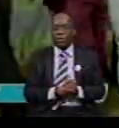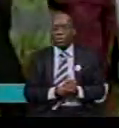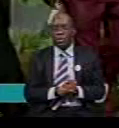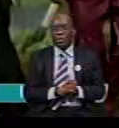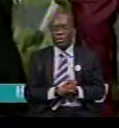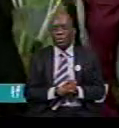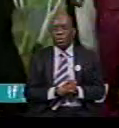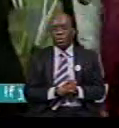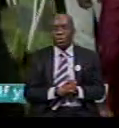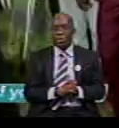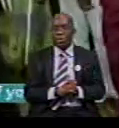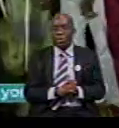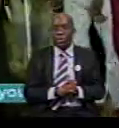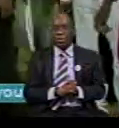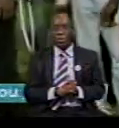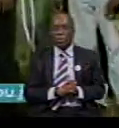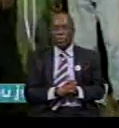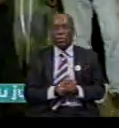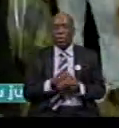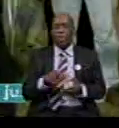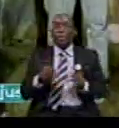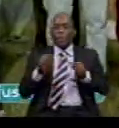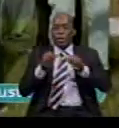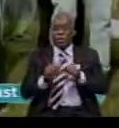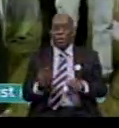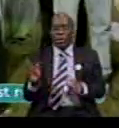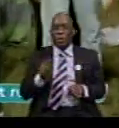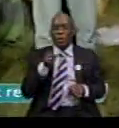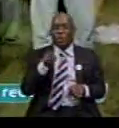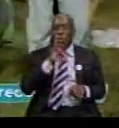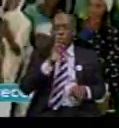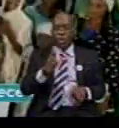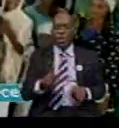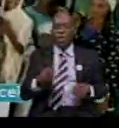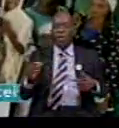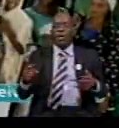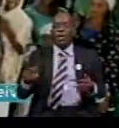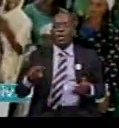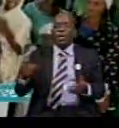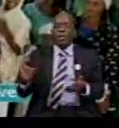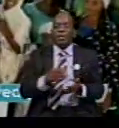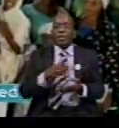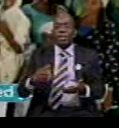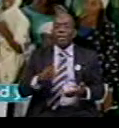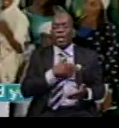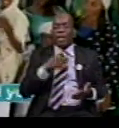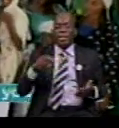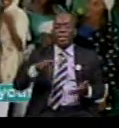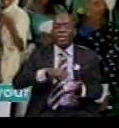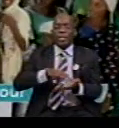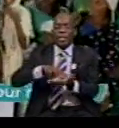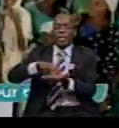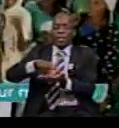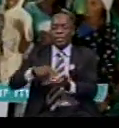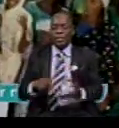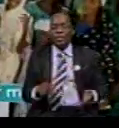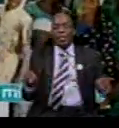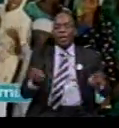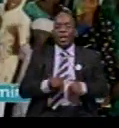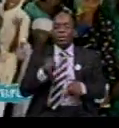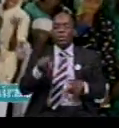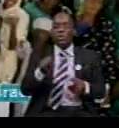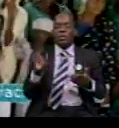Please stay where you are, stay where we are. Sing and rejoice. As you are singing, check your body.